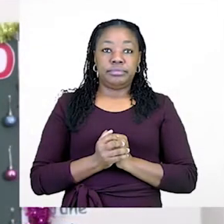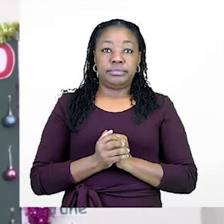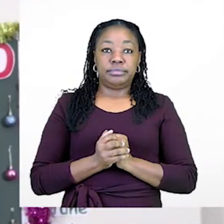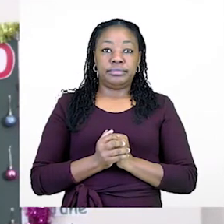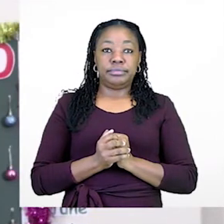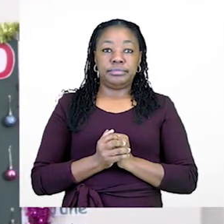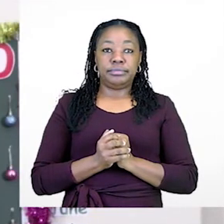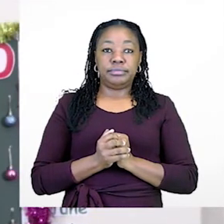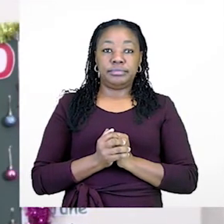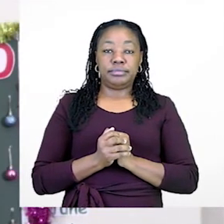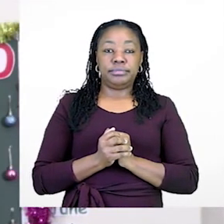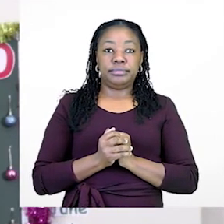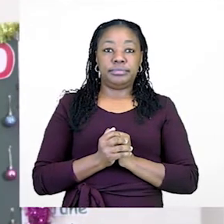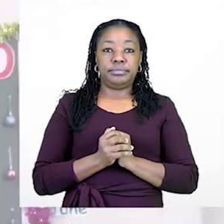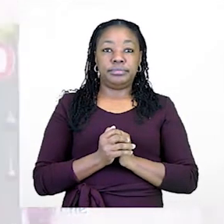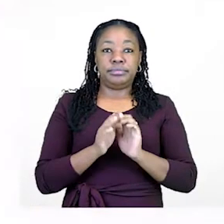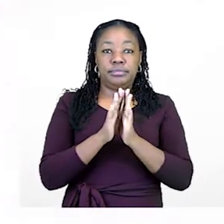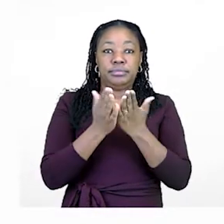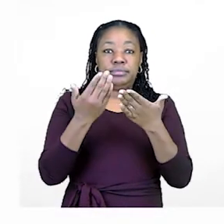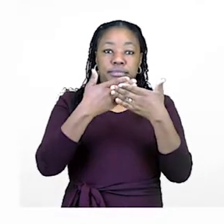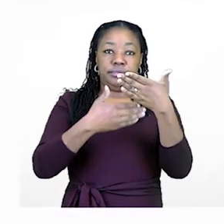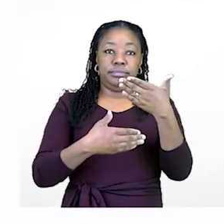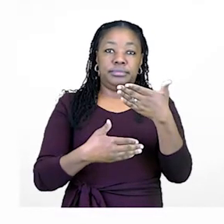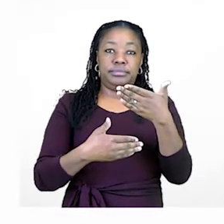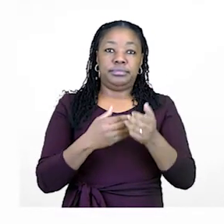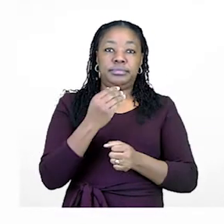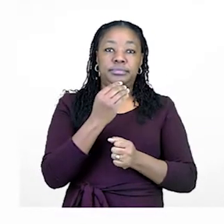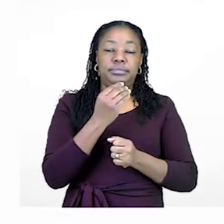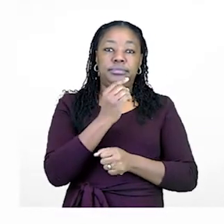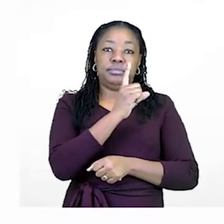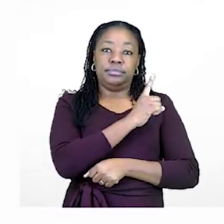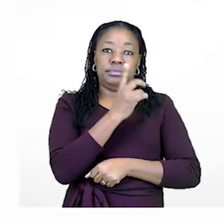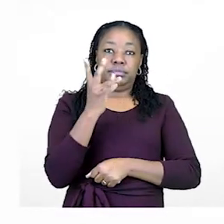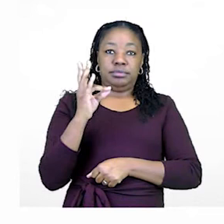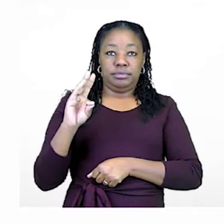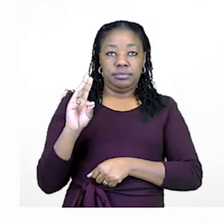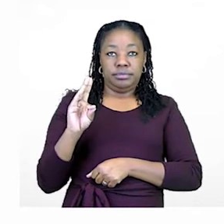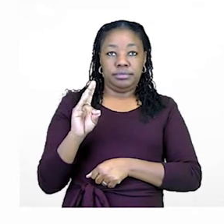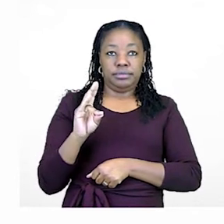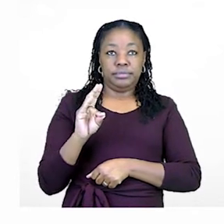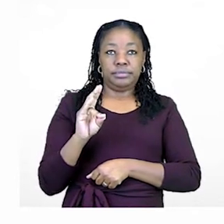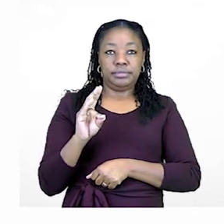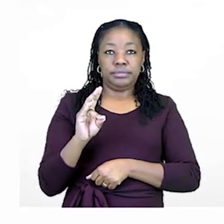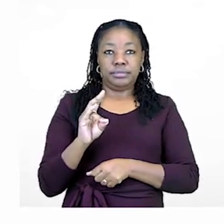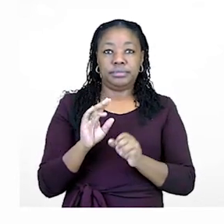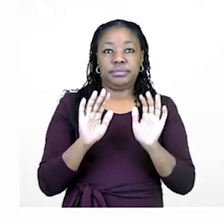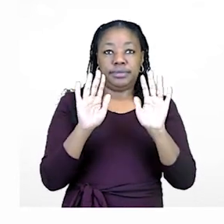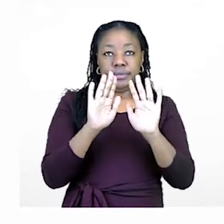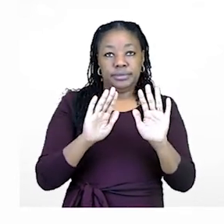Let's take a look at our exercise on page 17. This exercise is asking you to color